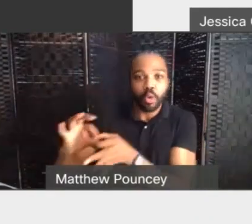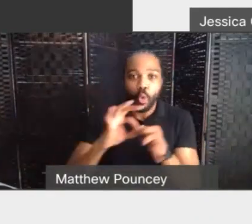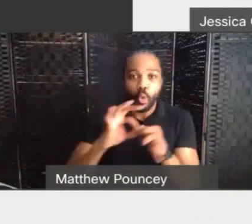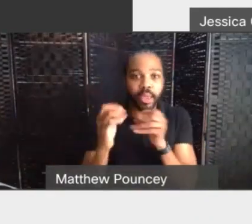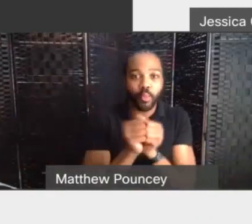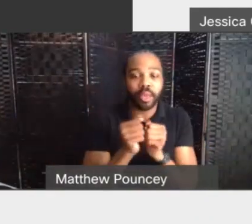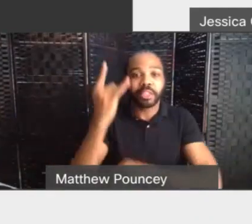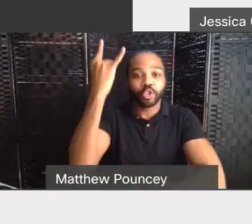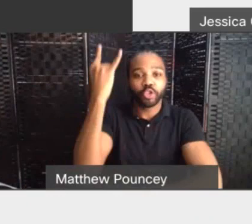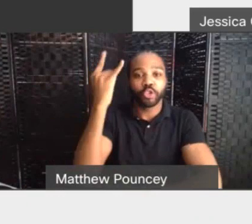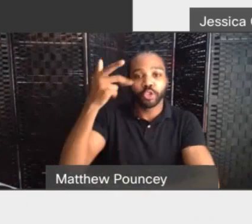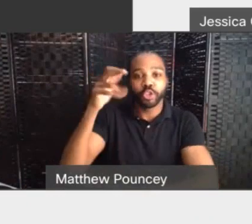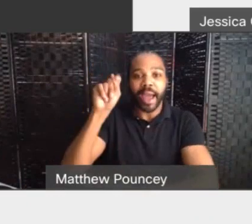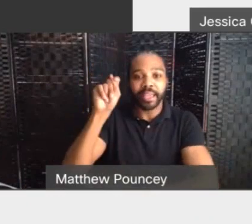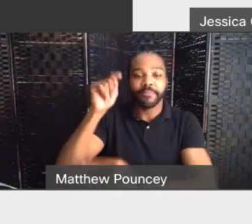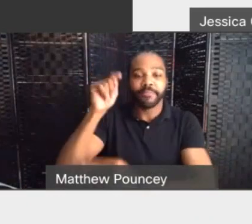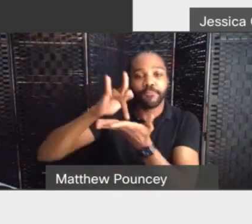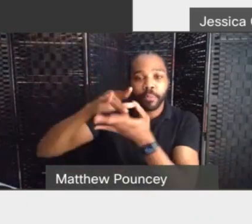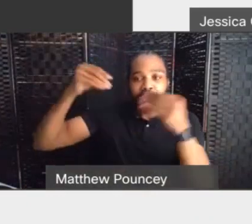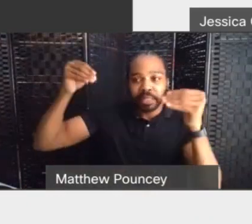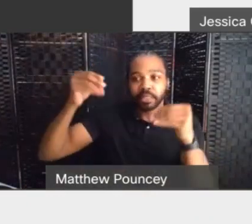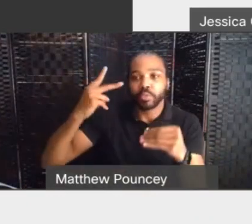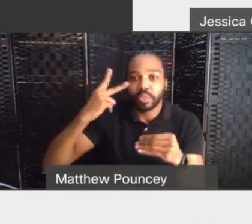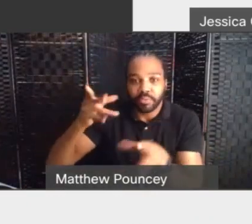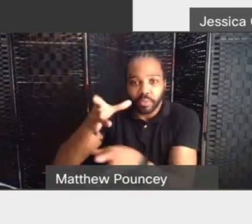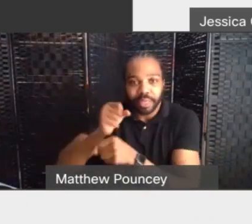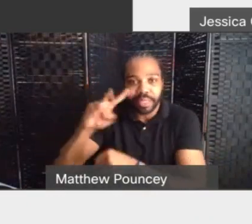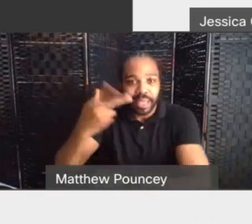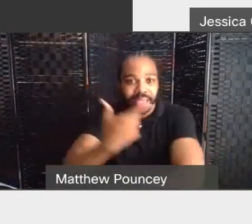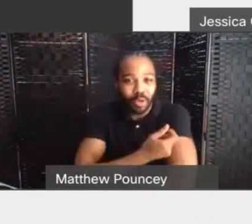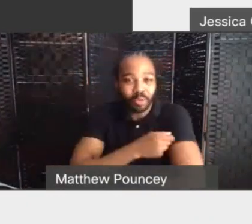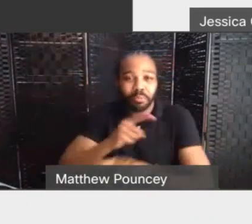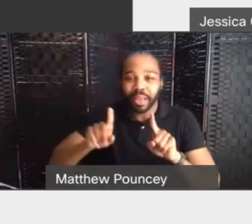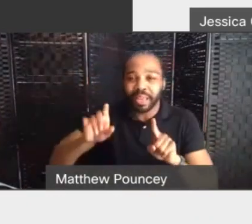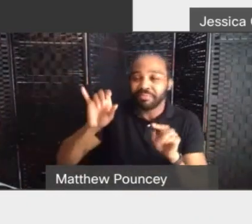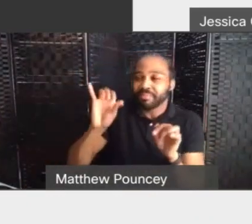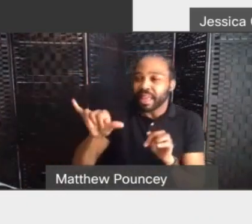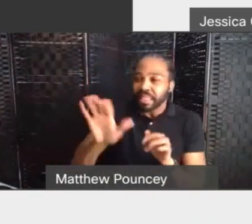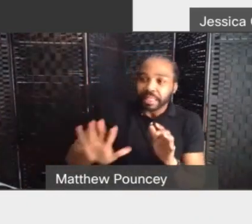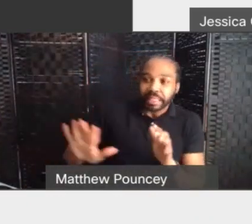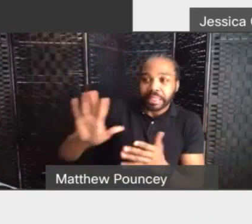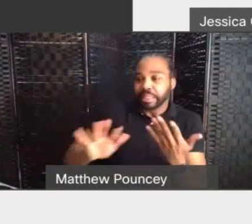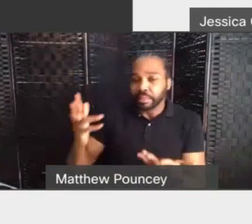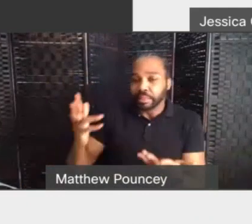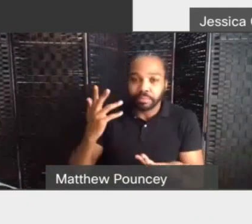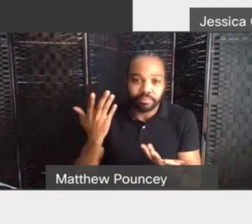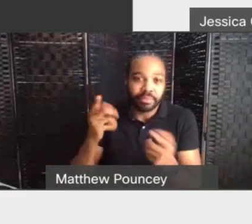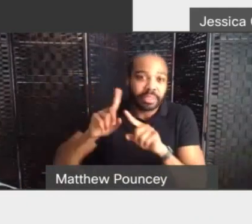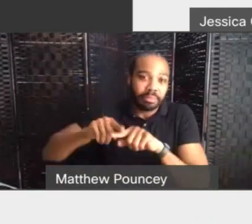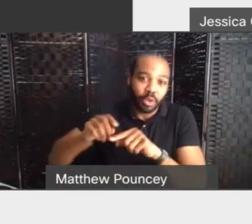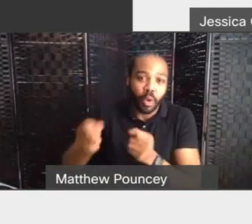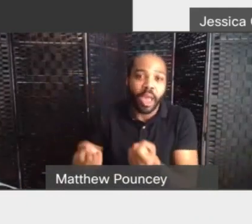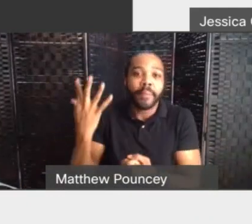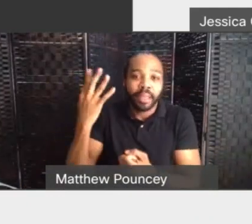they can get the second dose. But that is dependent on how many appointments are available within that